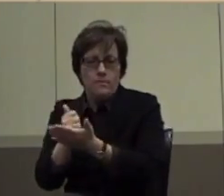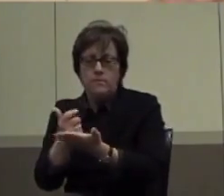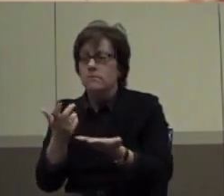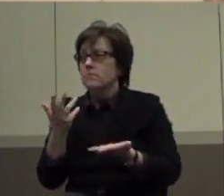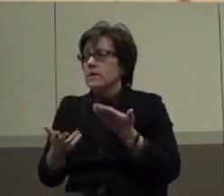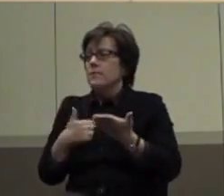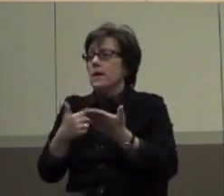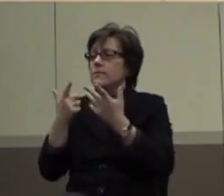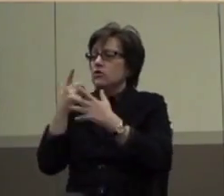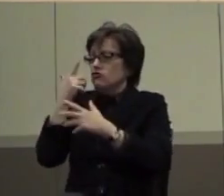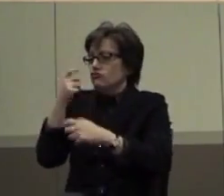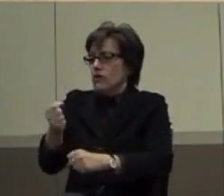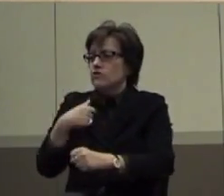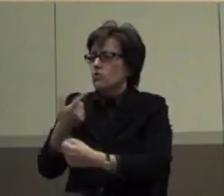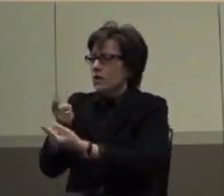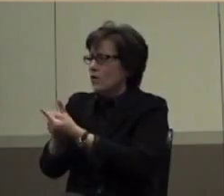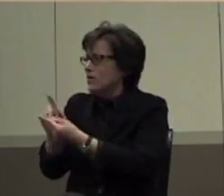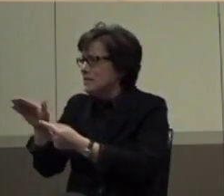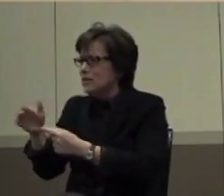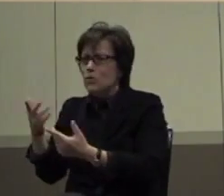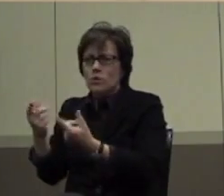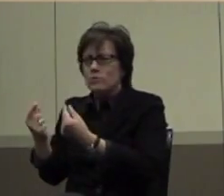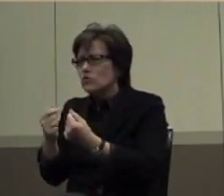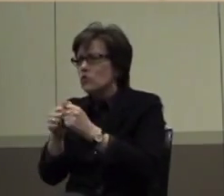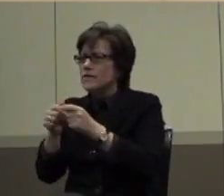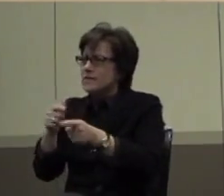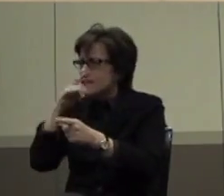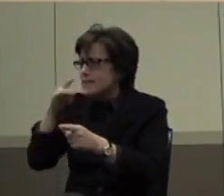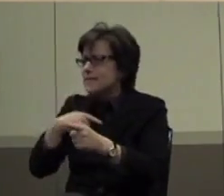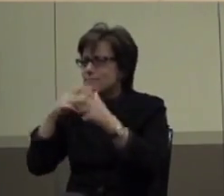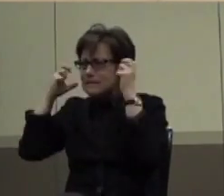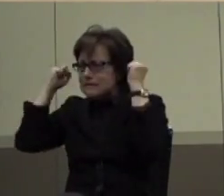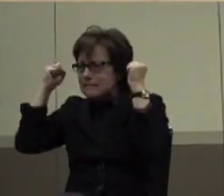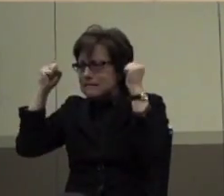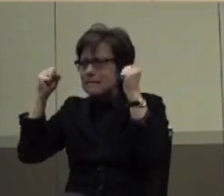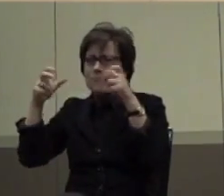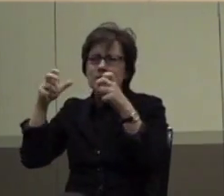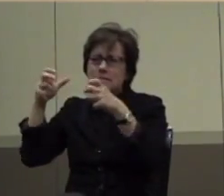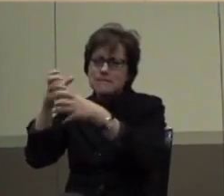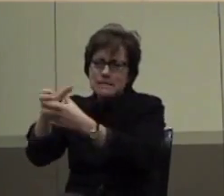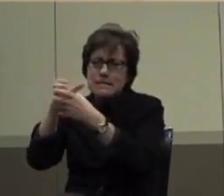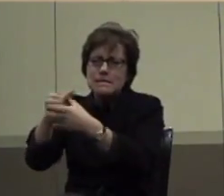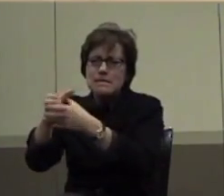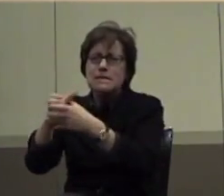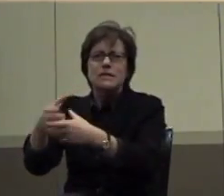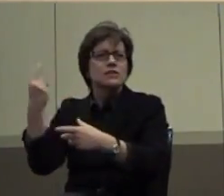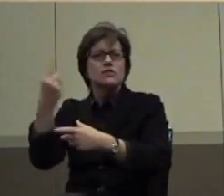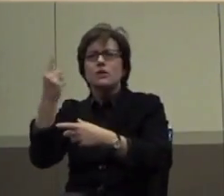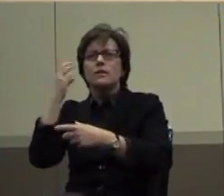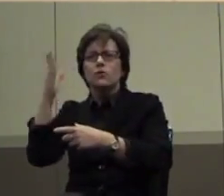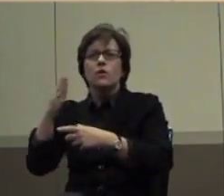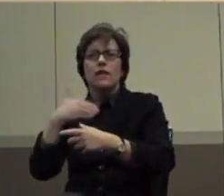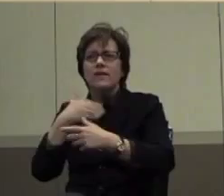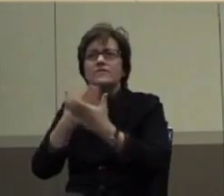you, and I'll go talk to you and go, what am I going to do with this kid? I'm going to rip my hair out, or I'm going to rip his hair out. But by God, somebody's going to have some hair